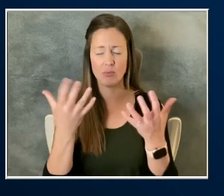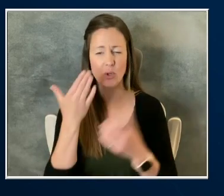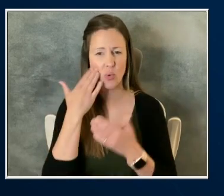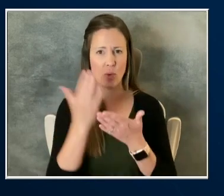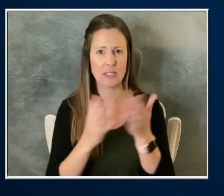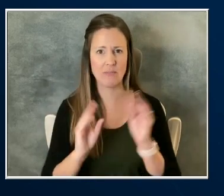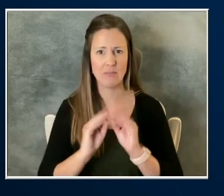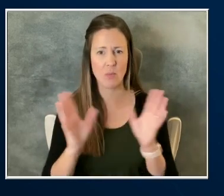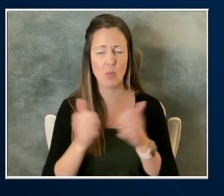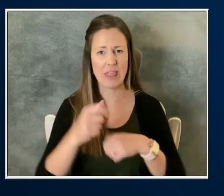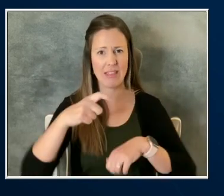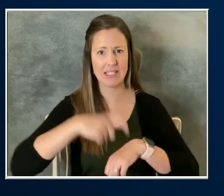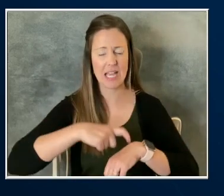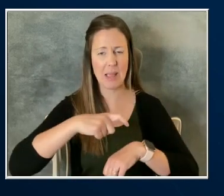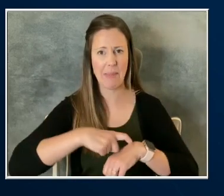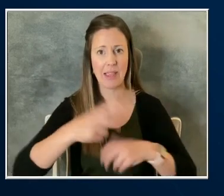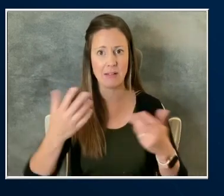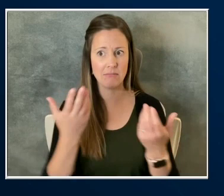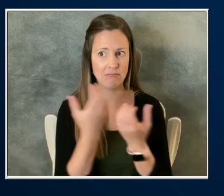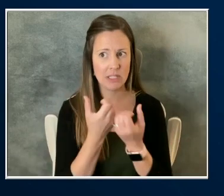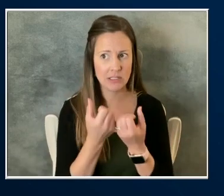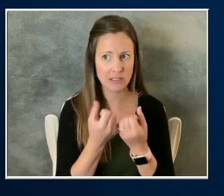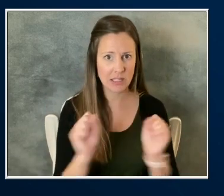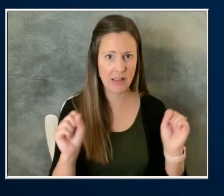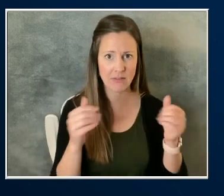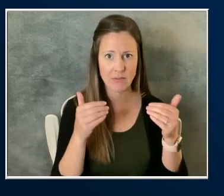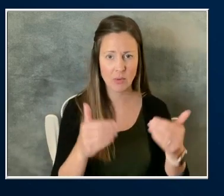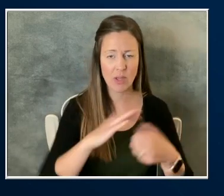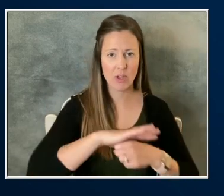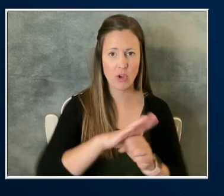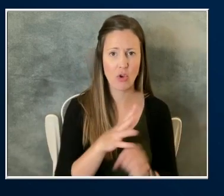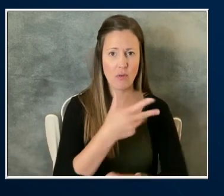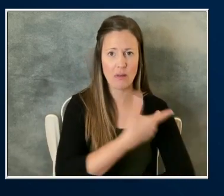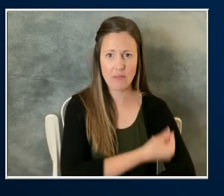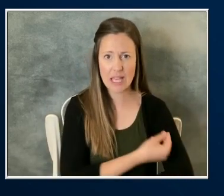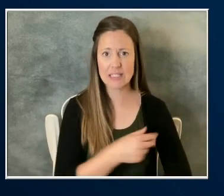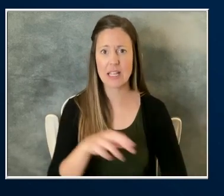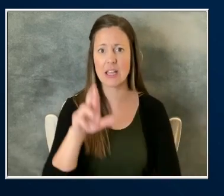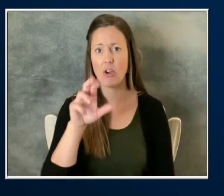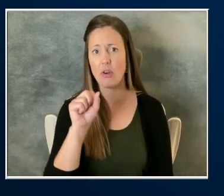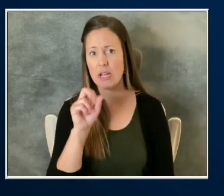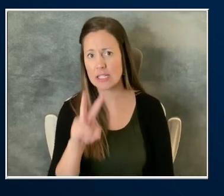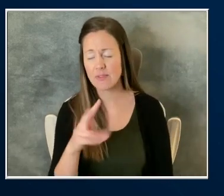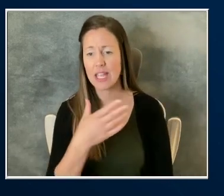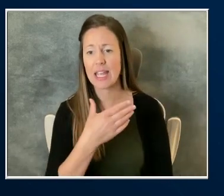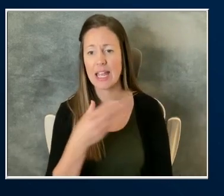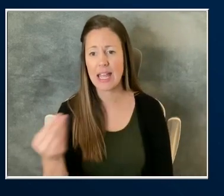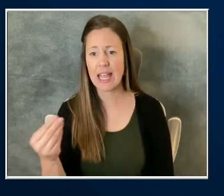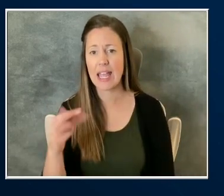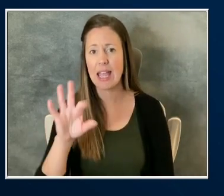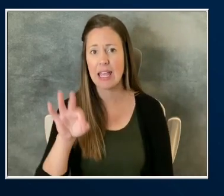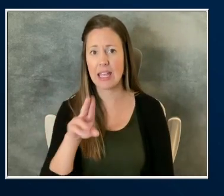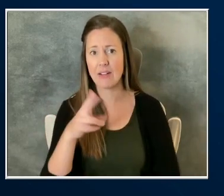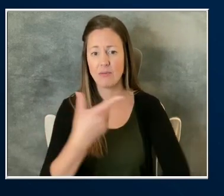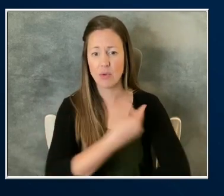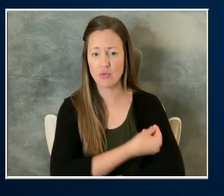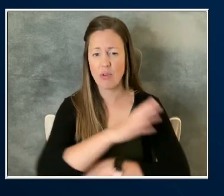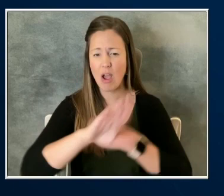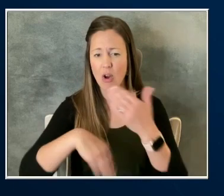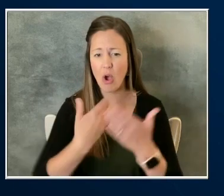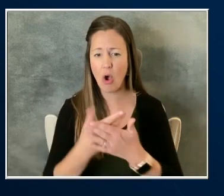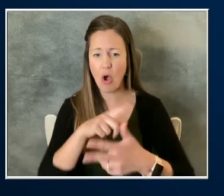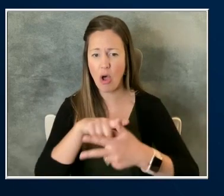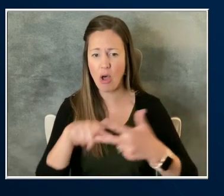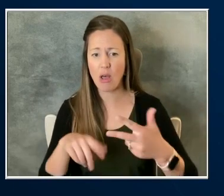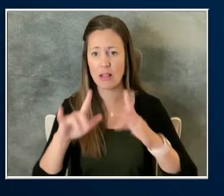timing and if it's safe to get the COVID vaccine, RSV, and her flu shot all at once at that